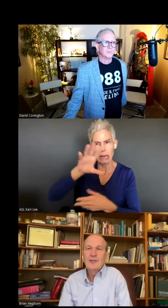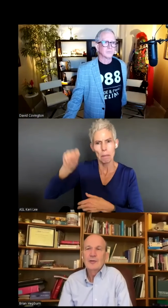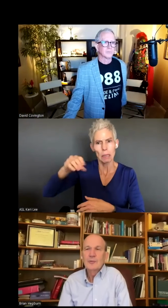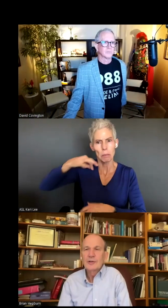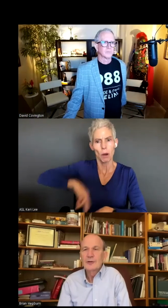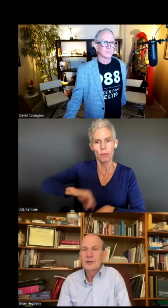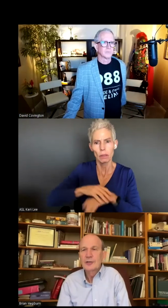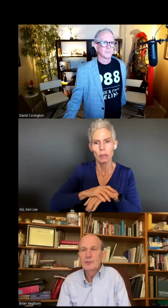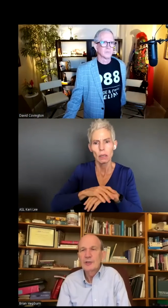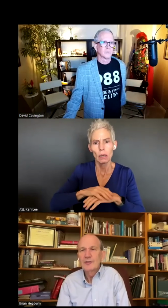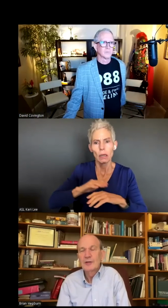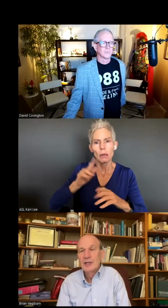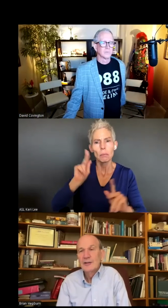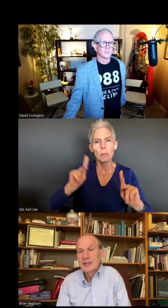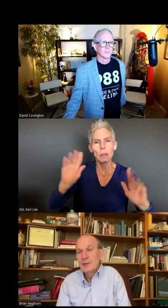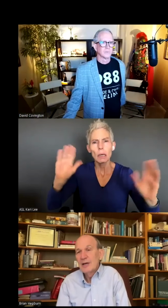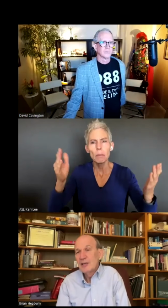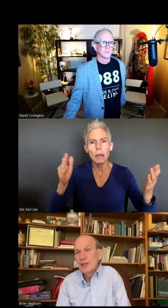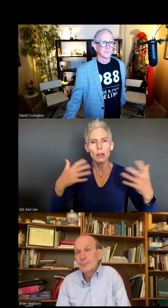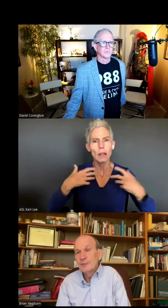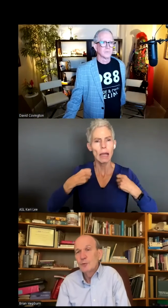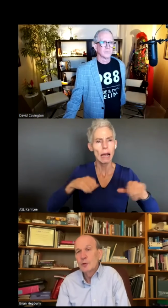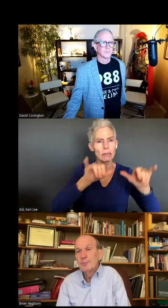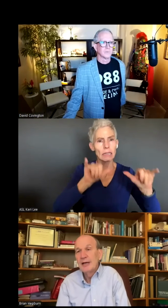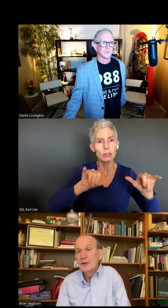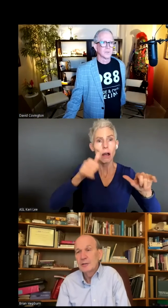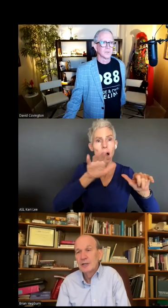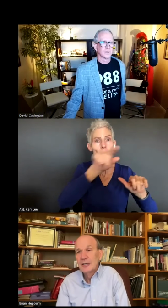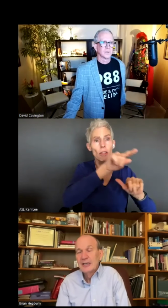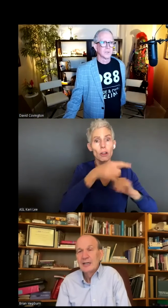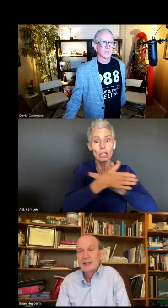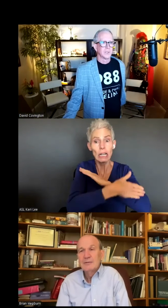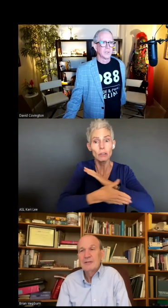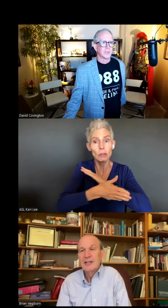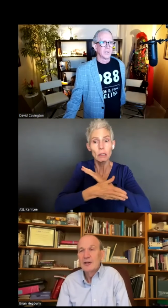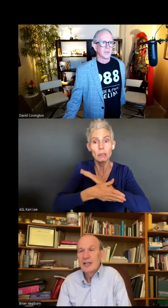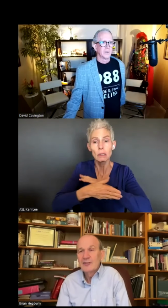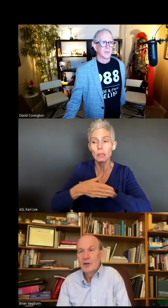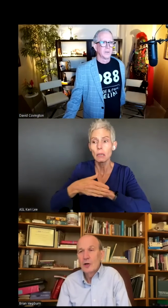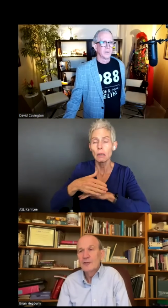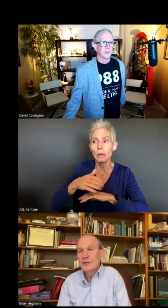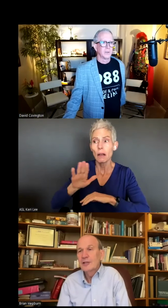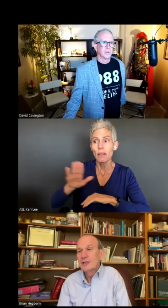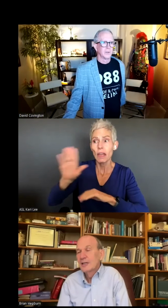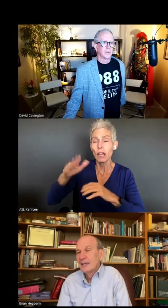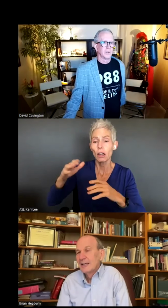health systems in other countries that in many ways perform better and are less